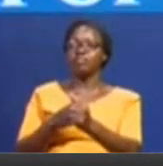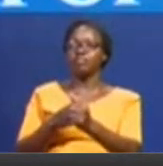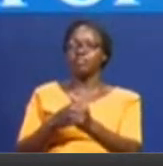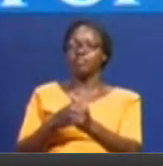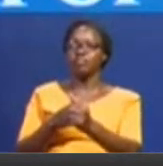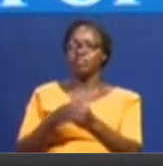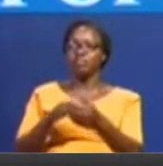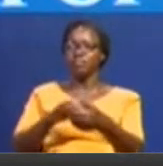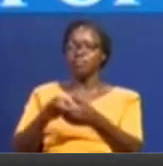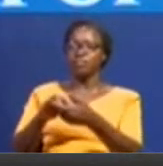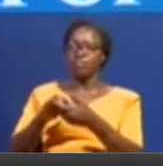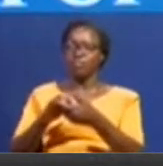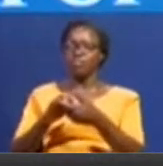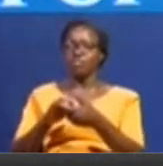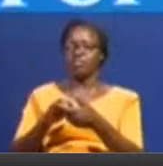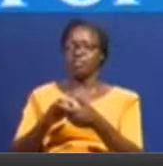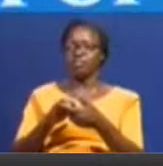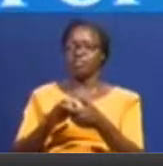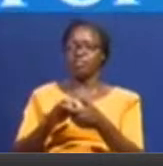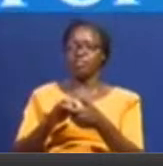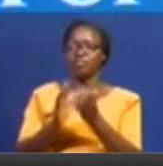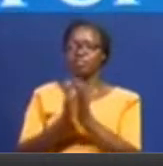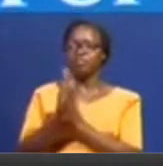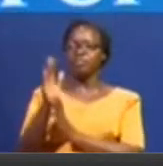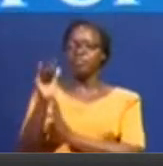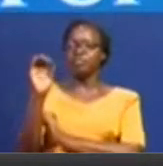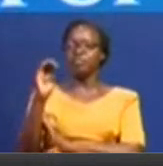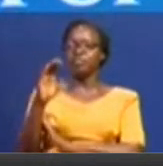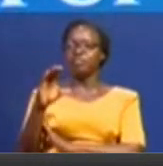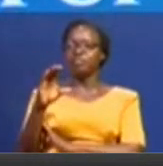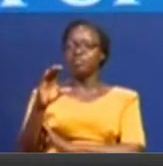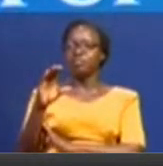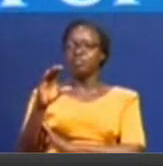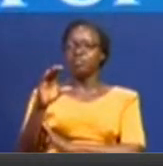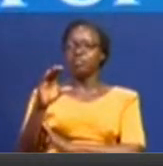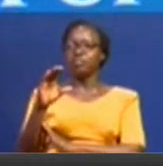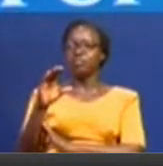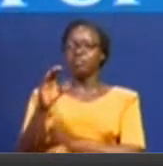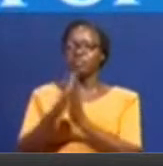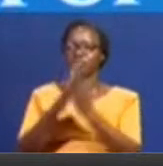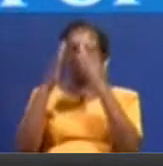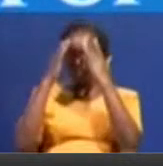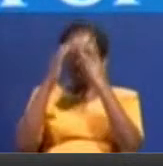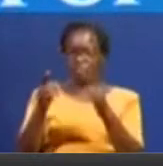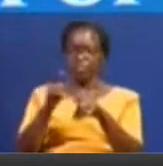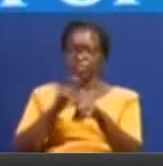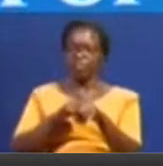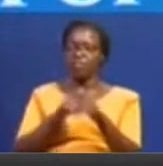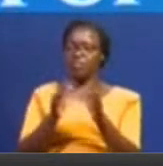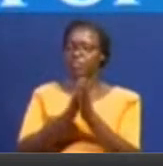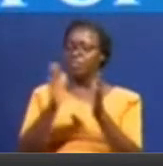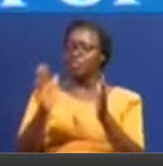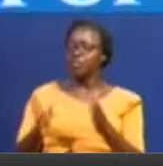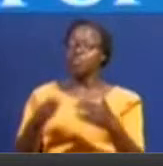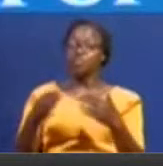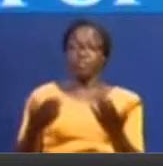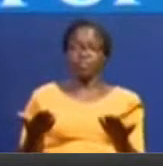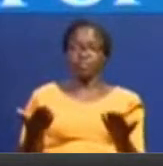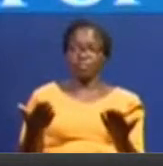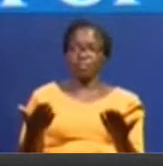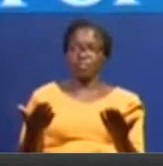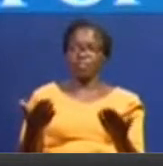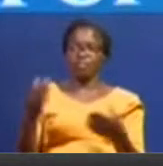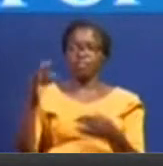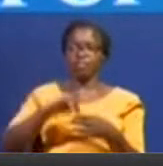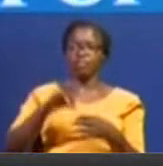their engagement should be at the forefront with the IEBC in terms of deciding even the timelines, how